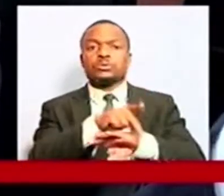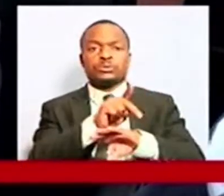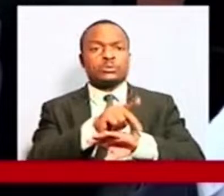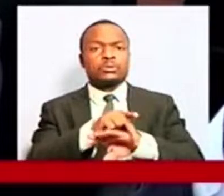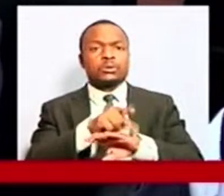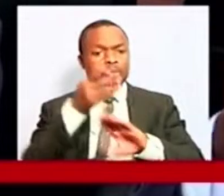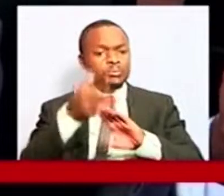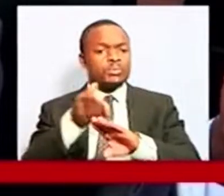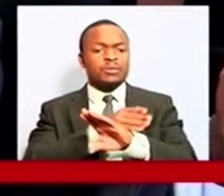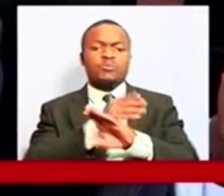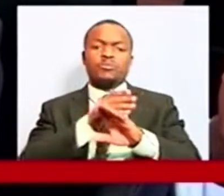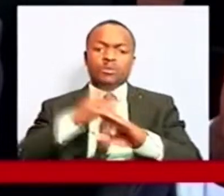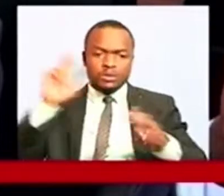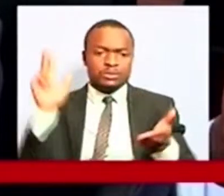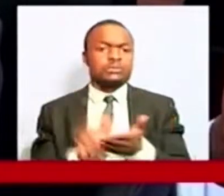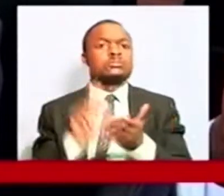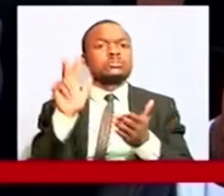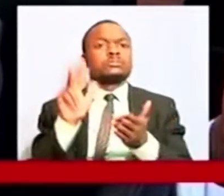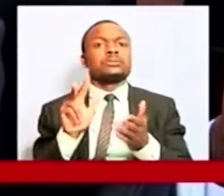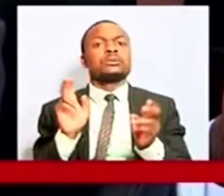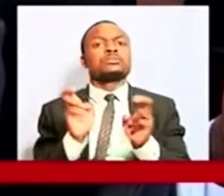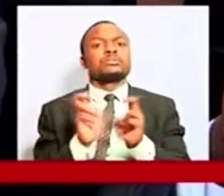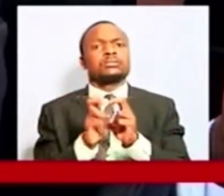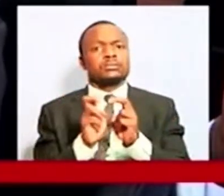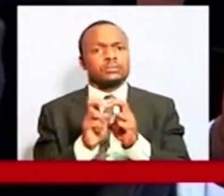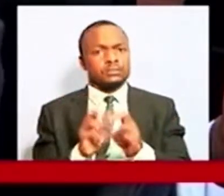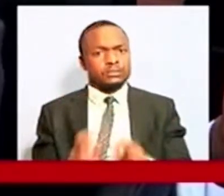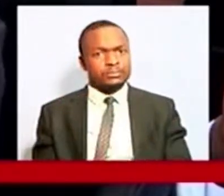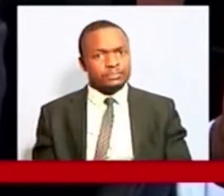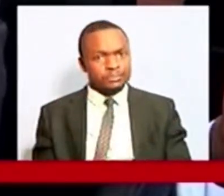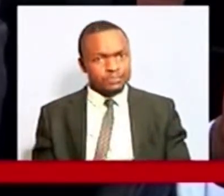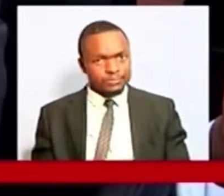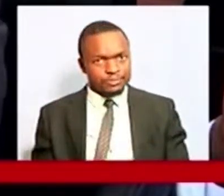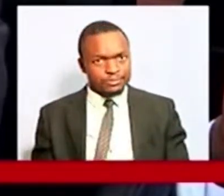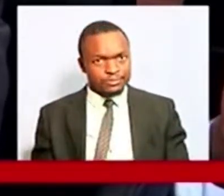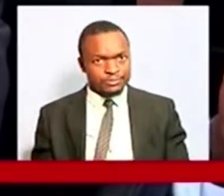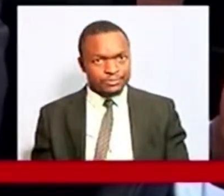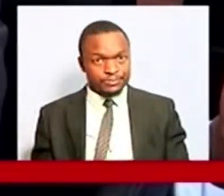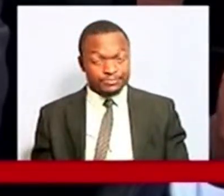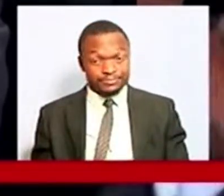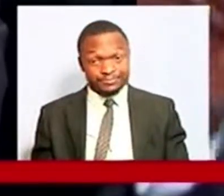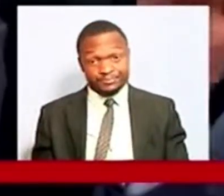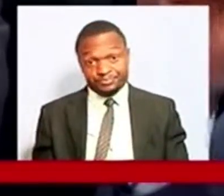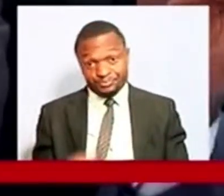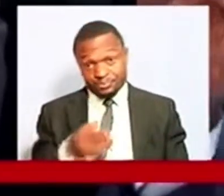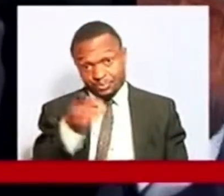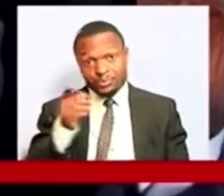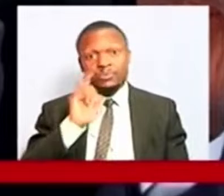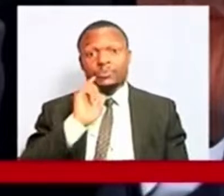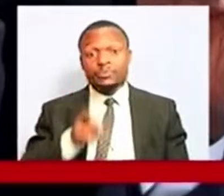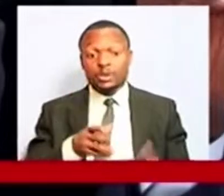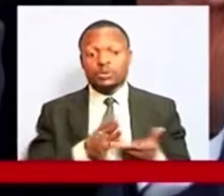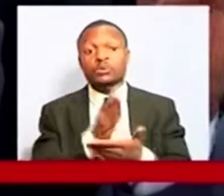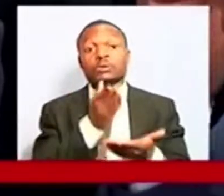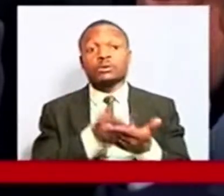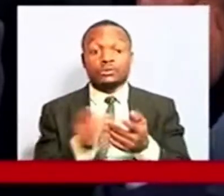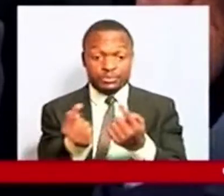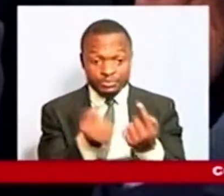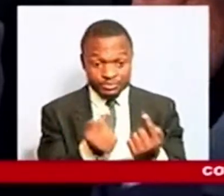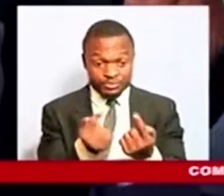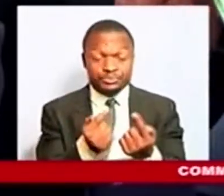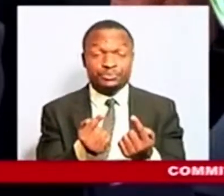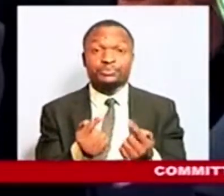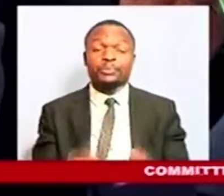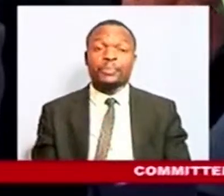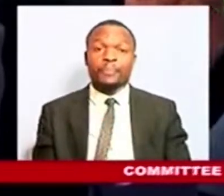declared best evaluated bidder and signed a contract? Anyway, you need to correct this situation.